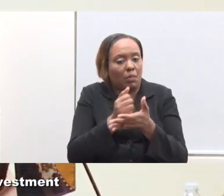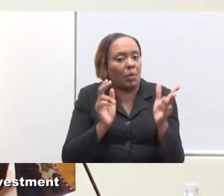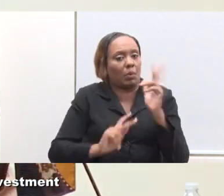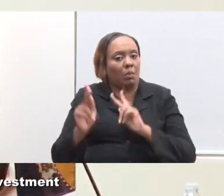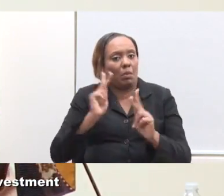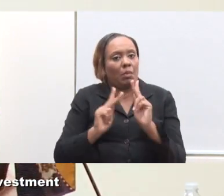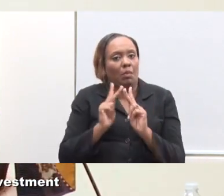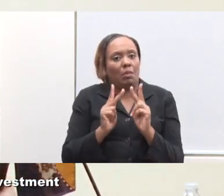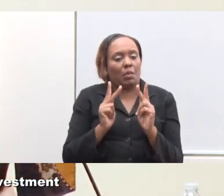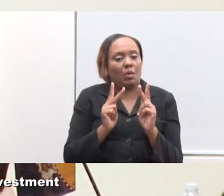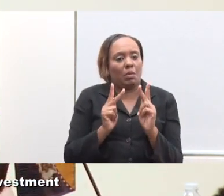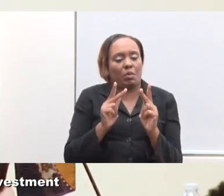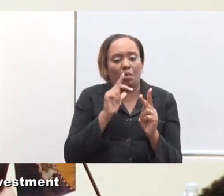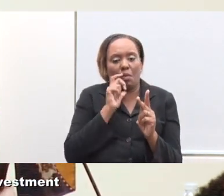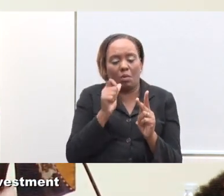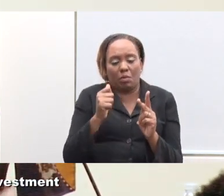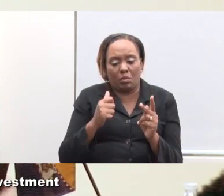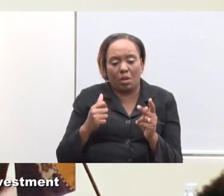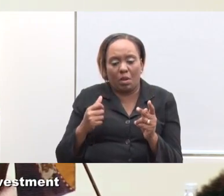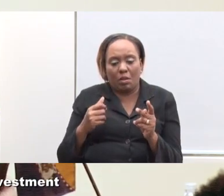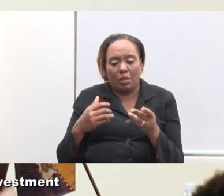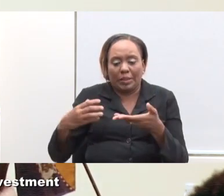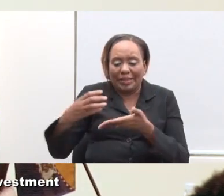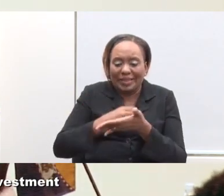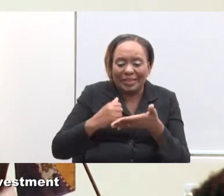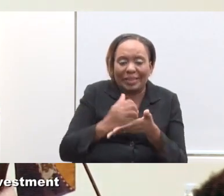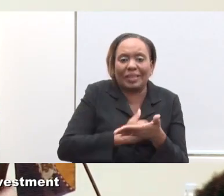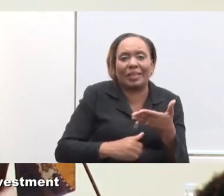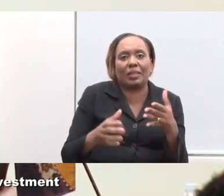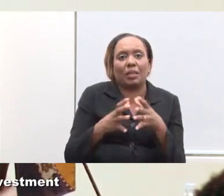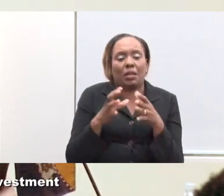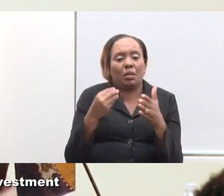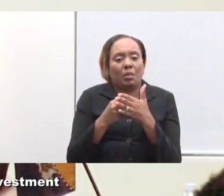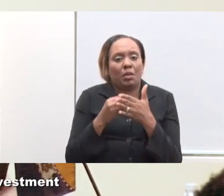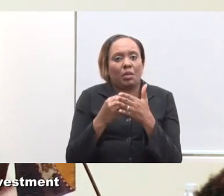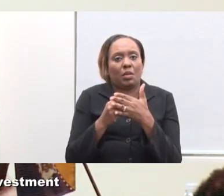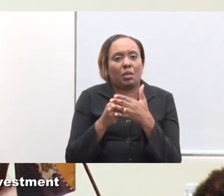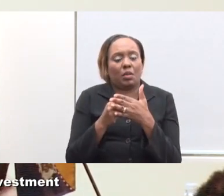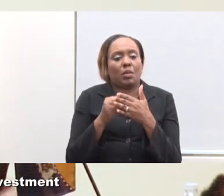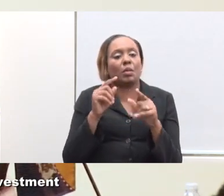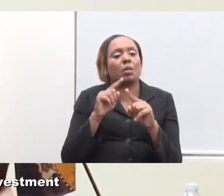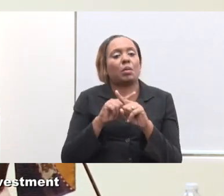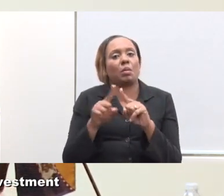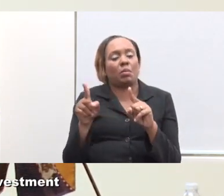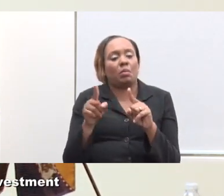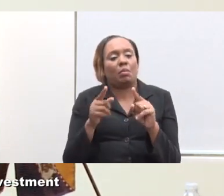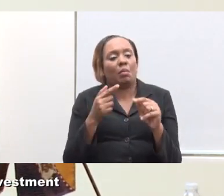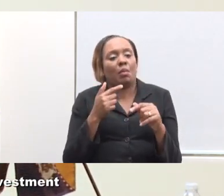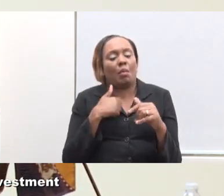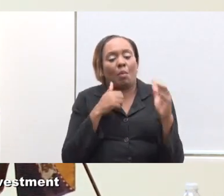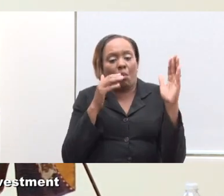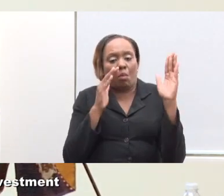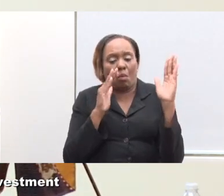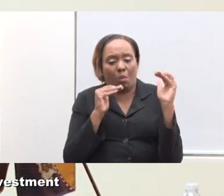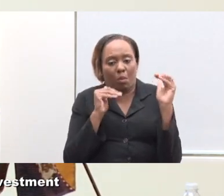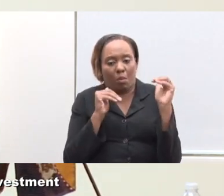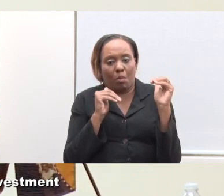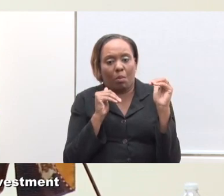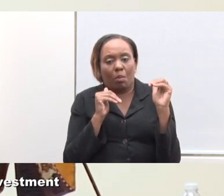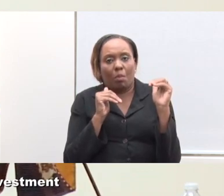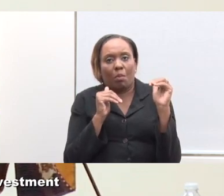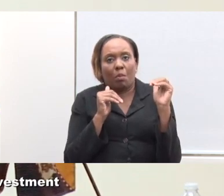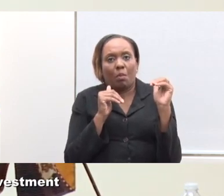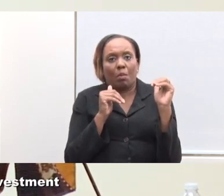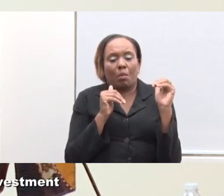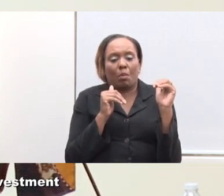middle income brackets, will come to regard this as equivalent to the platform given to others with the